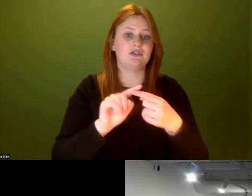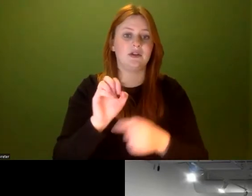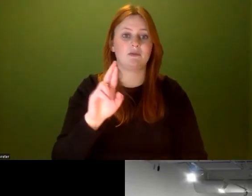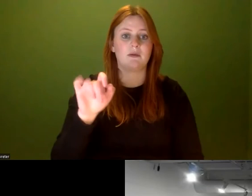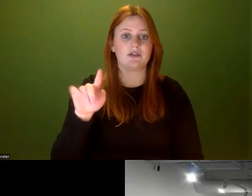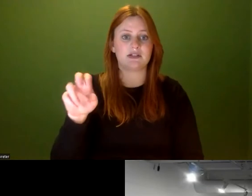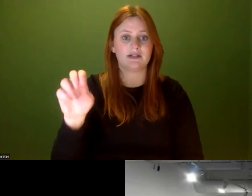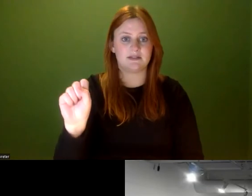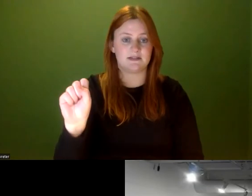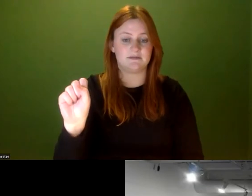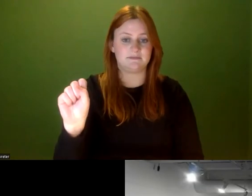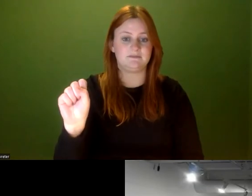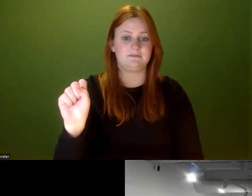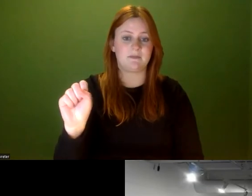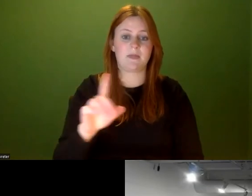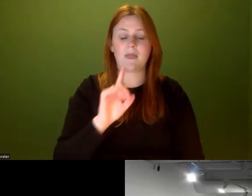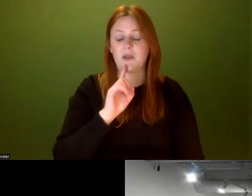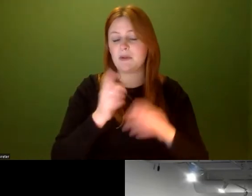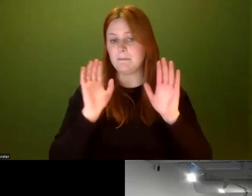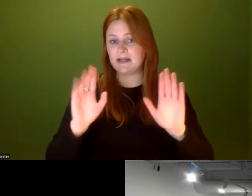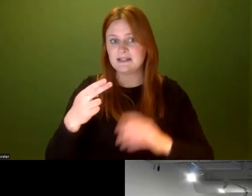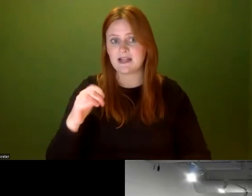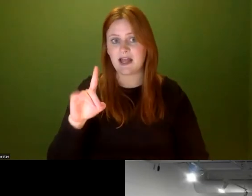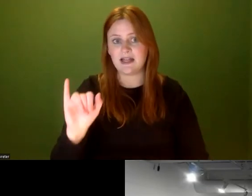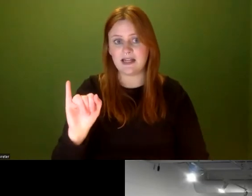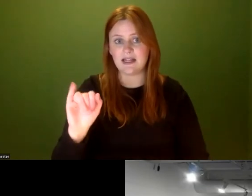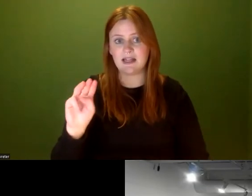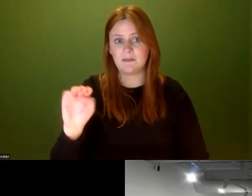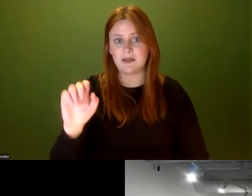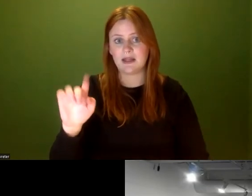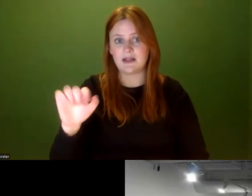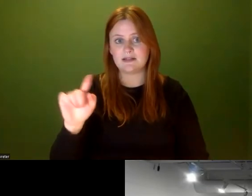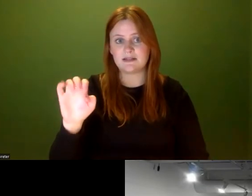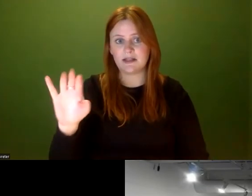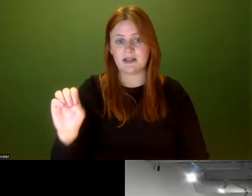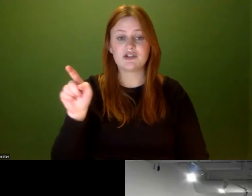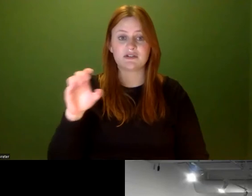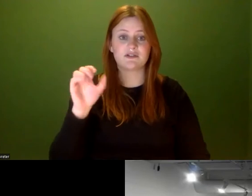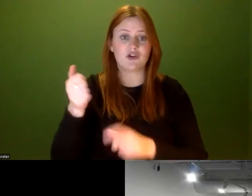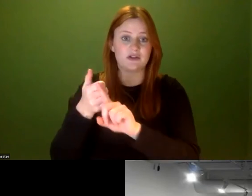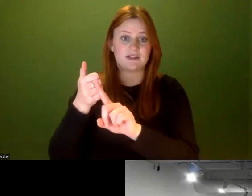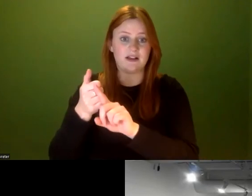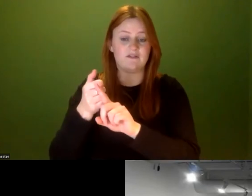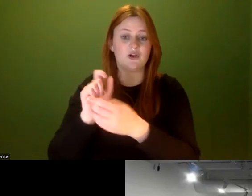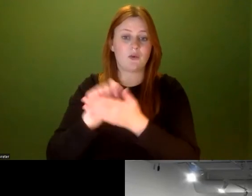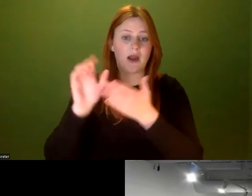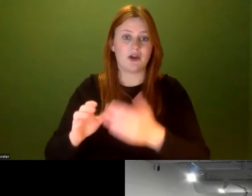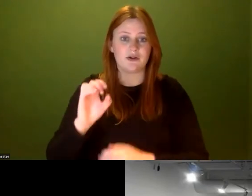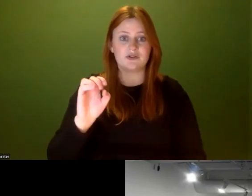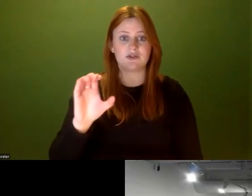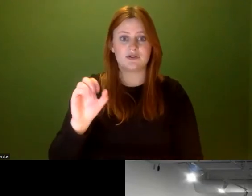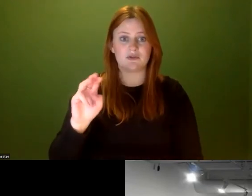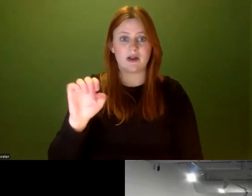exhibition, and really grateful that Heidi McKenzie, who is a ceramics artist and writer based out of